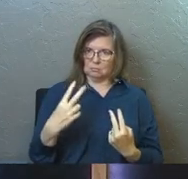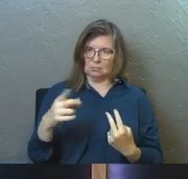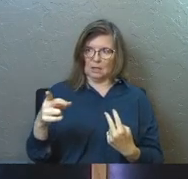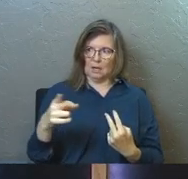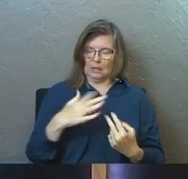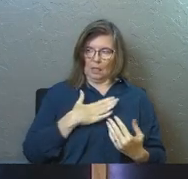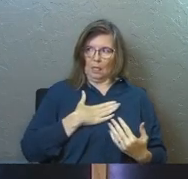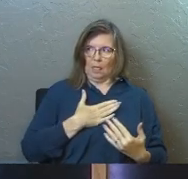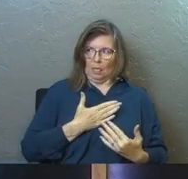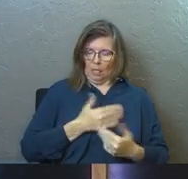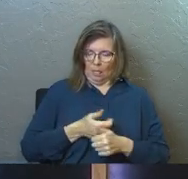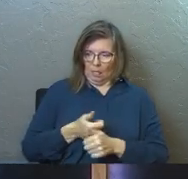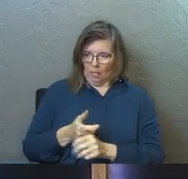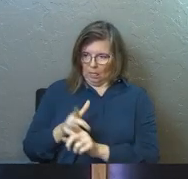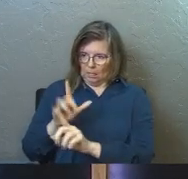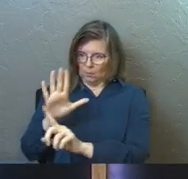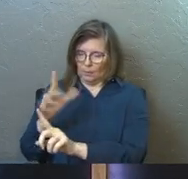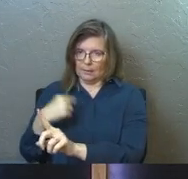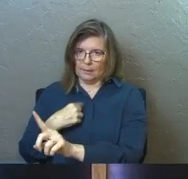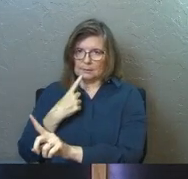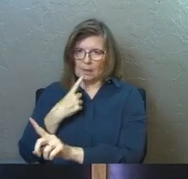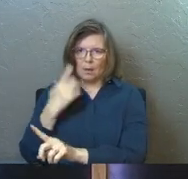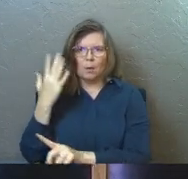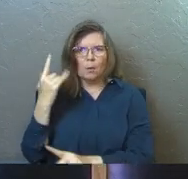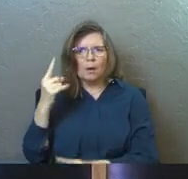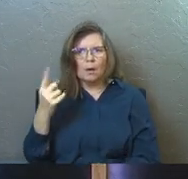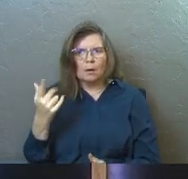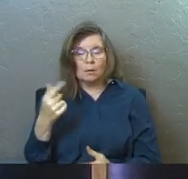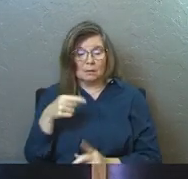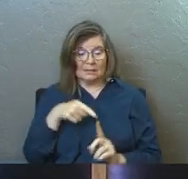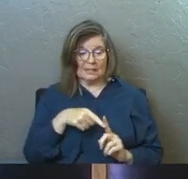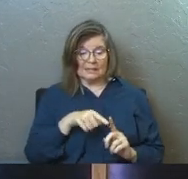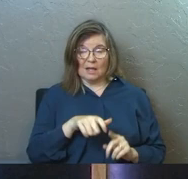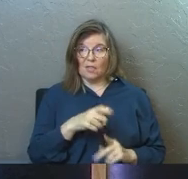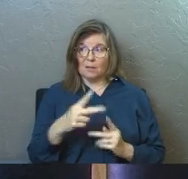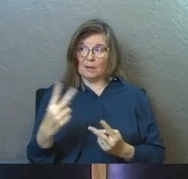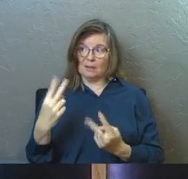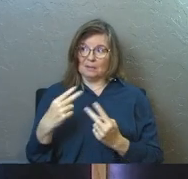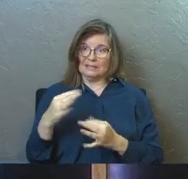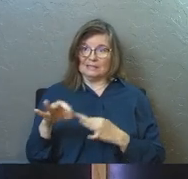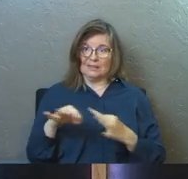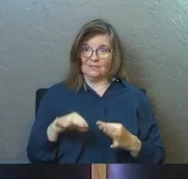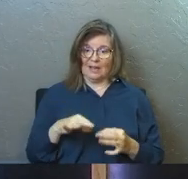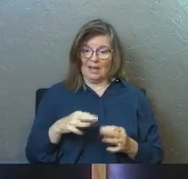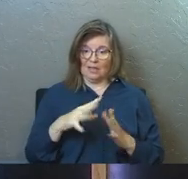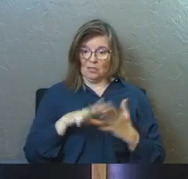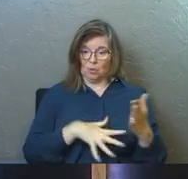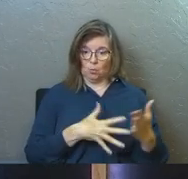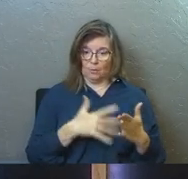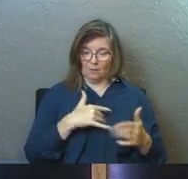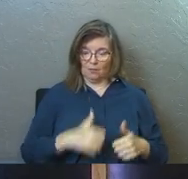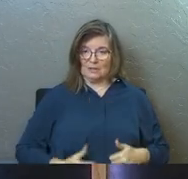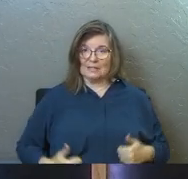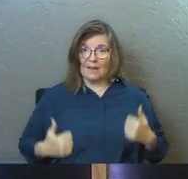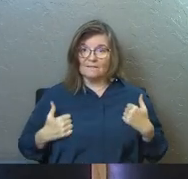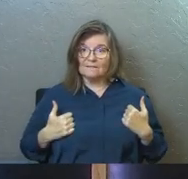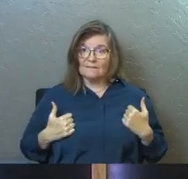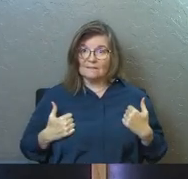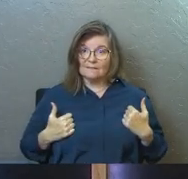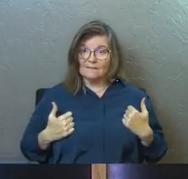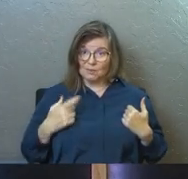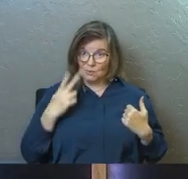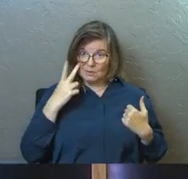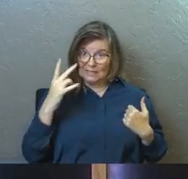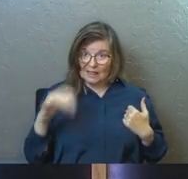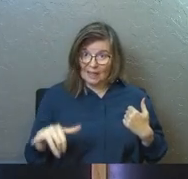and he gives in to the pressure. Why? Because he's letting other people define the rubric for his life.